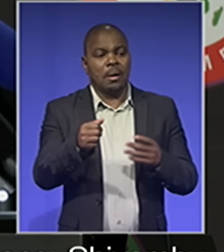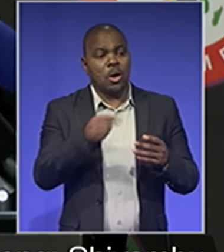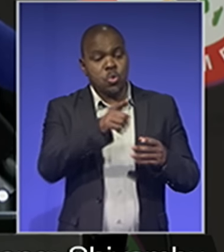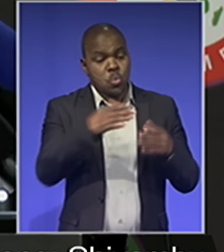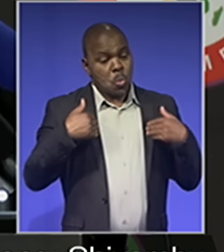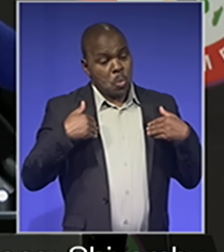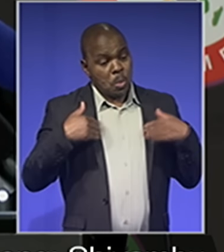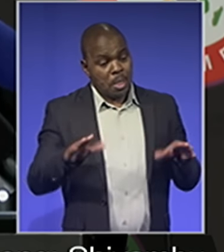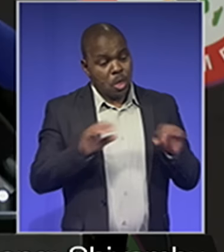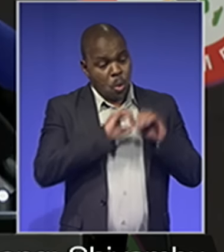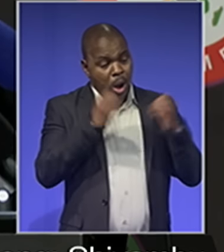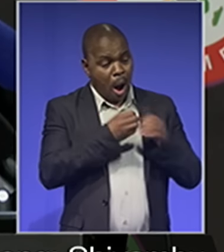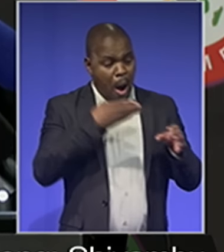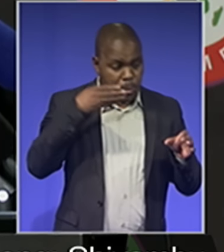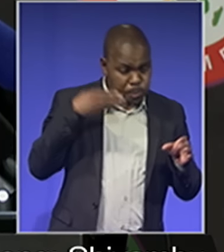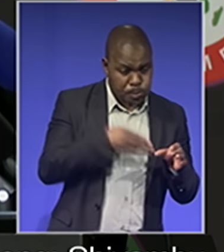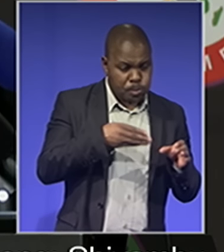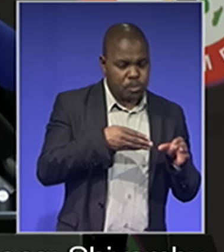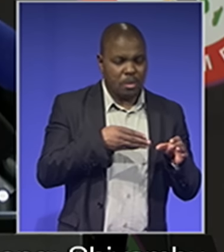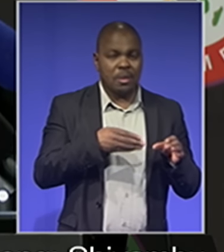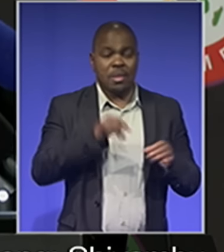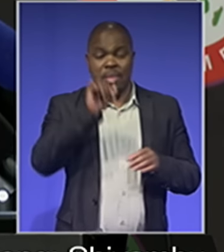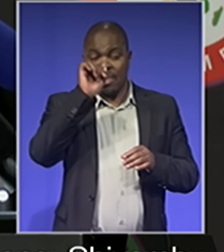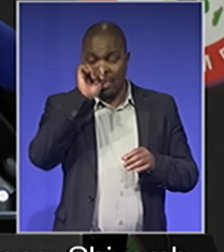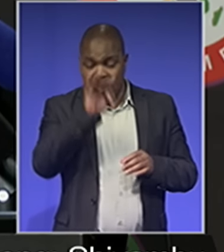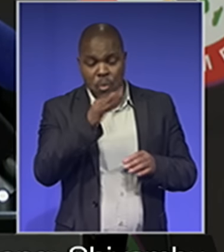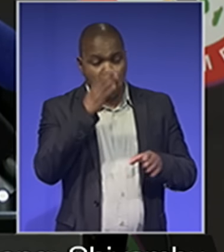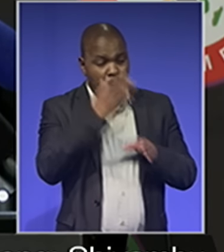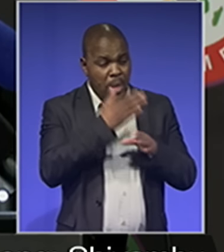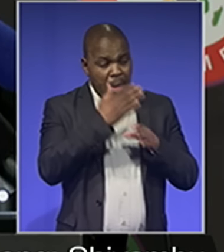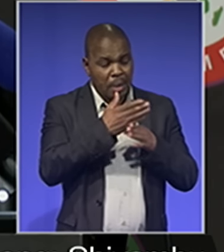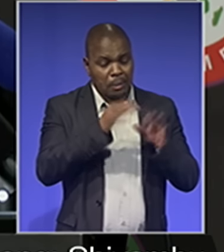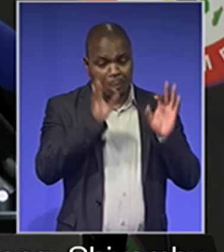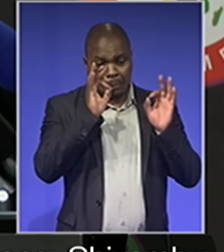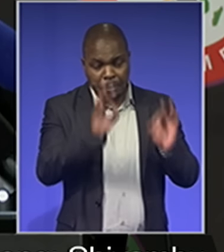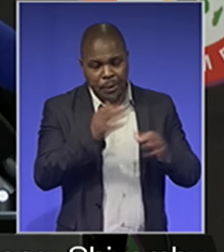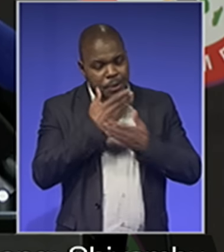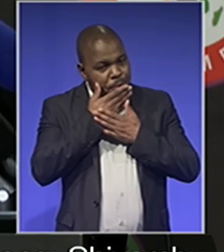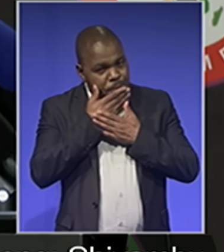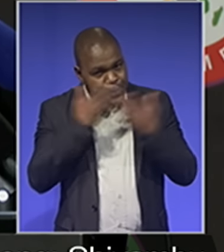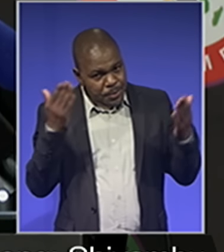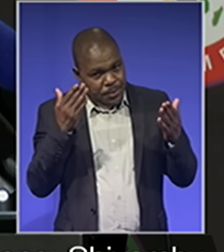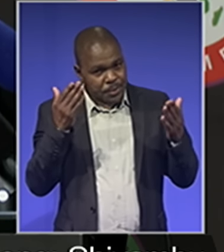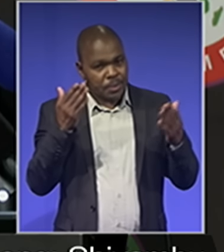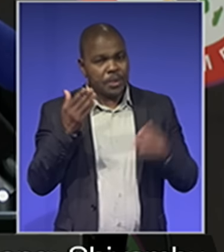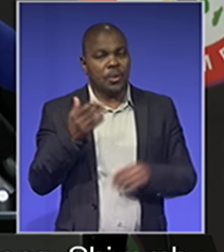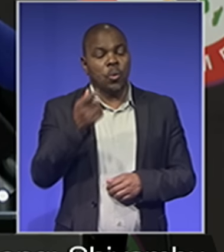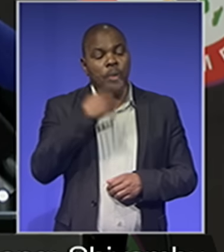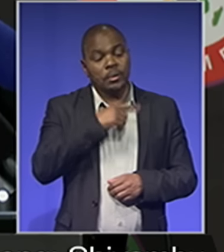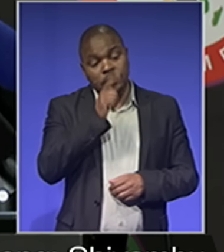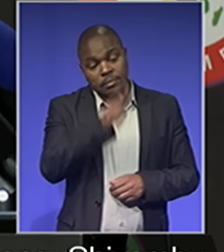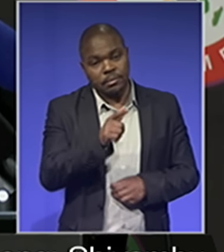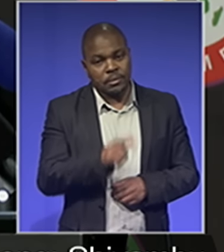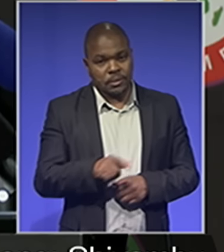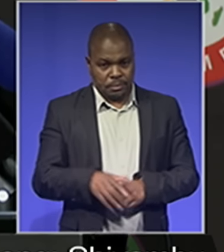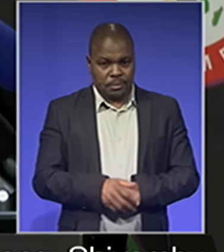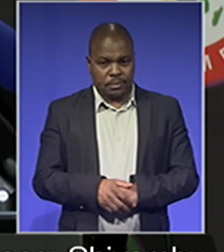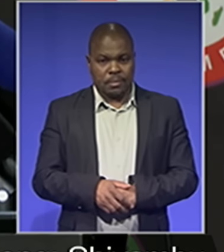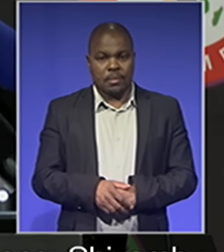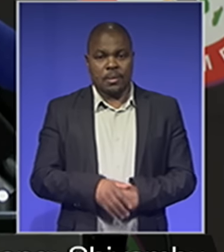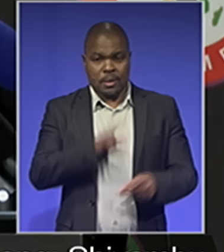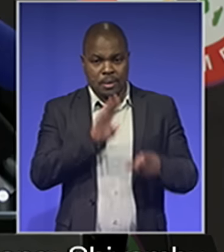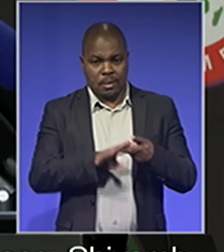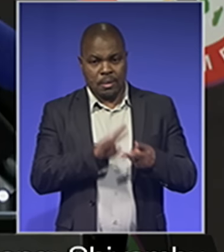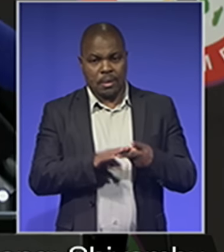zero, if they do not do the work of the organization, we tell them, even alongside those that